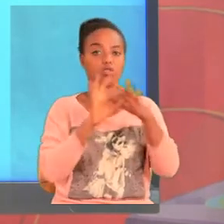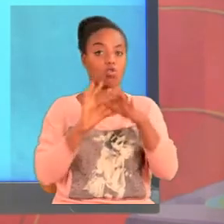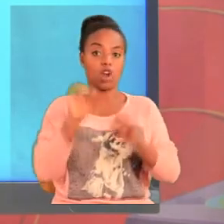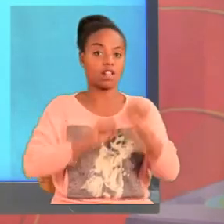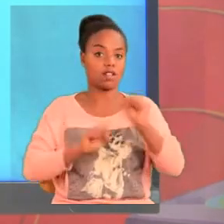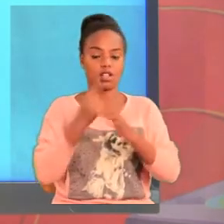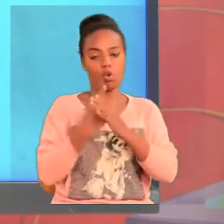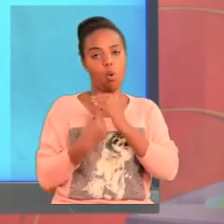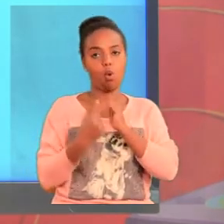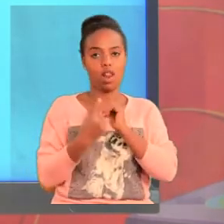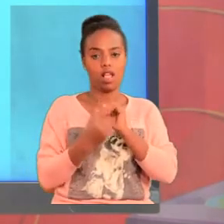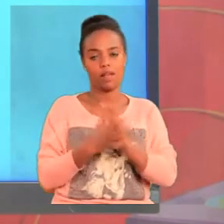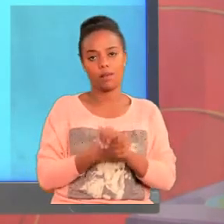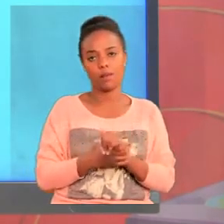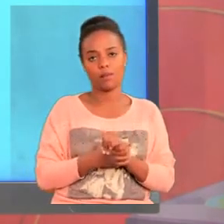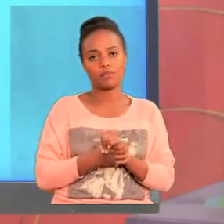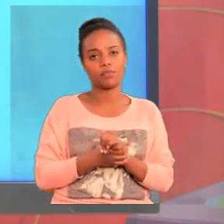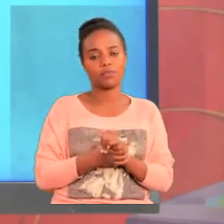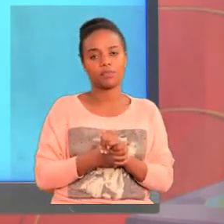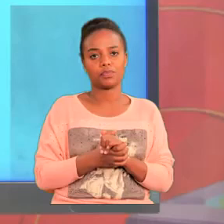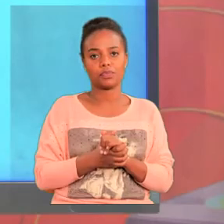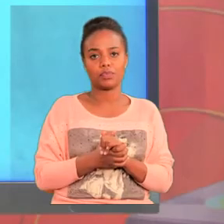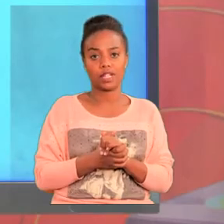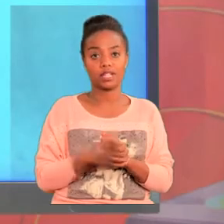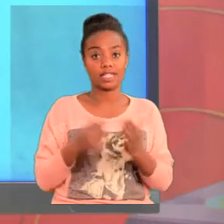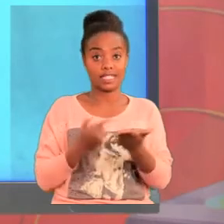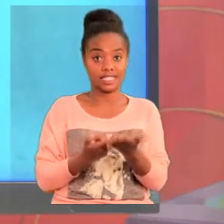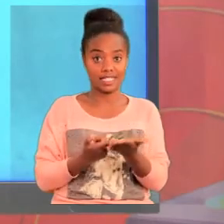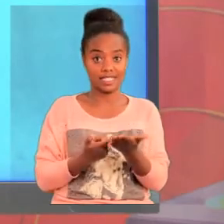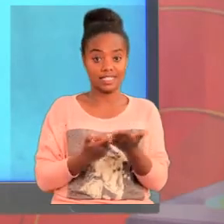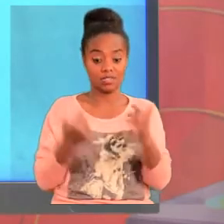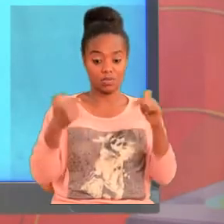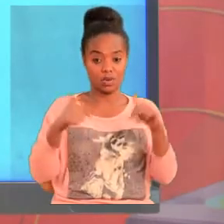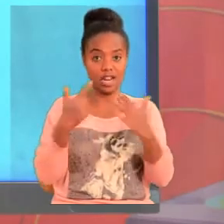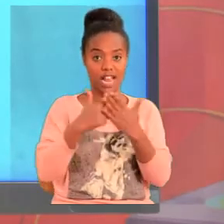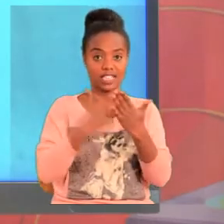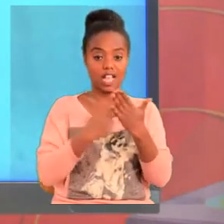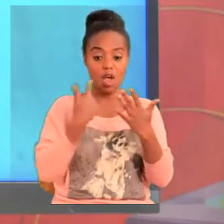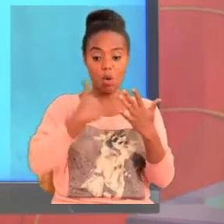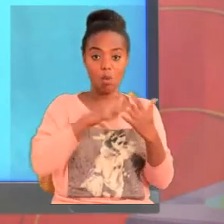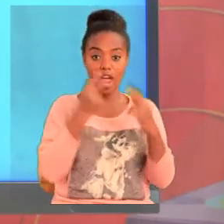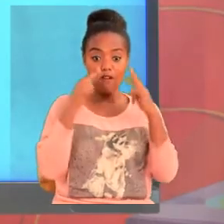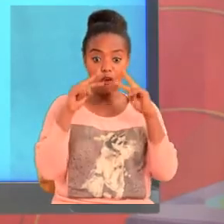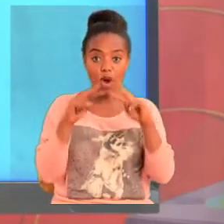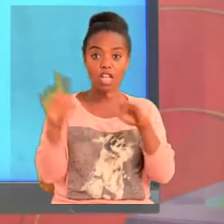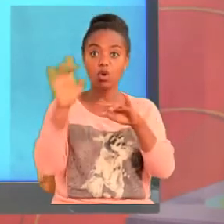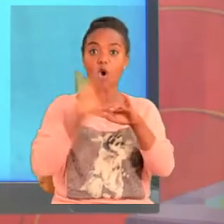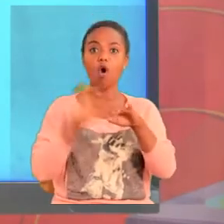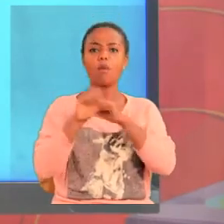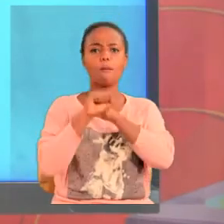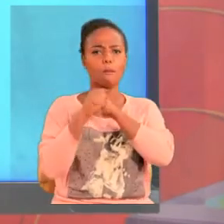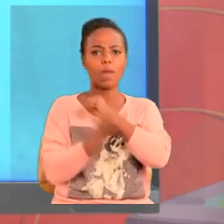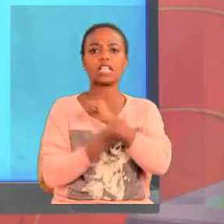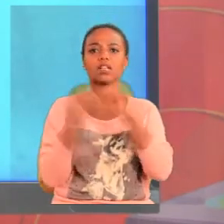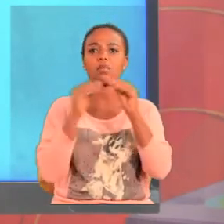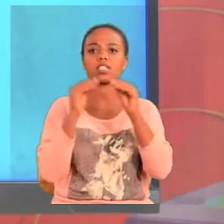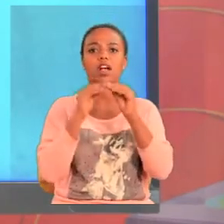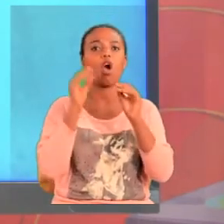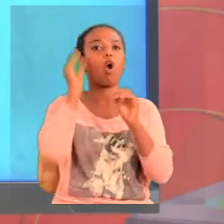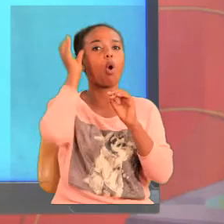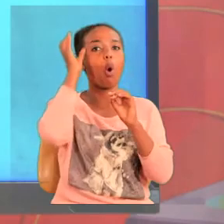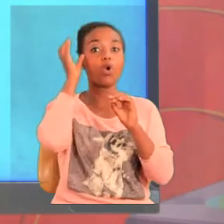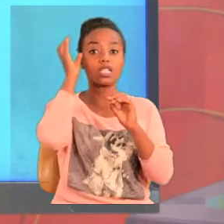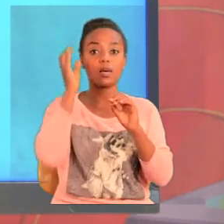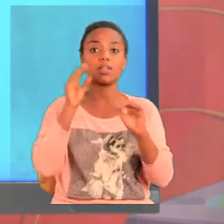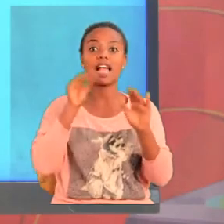let's continue. In this lesson we focus on basic mathematical concepts